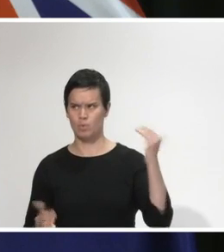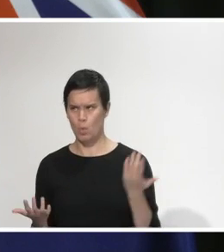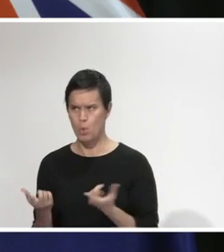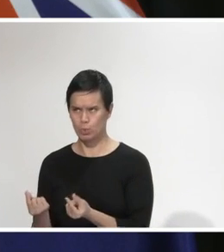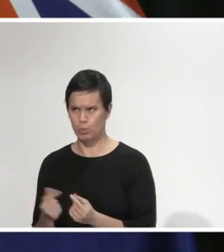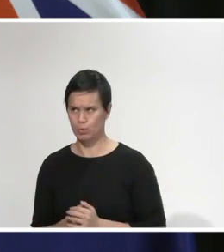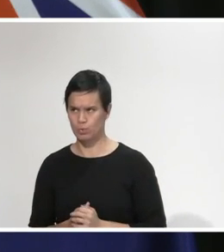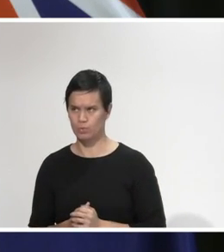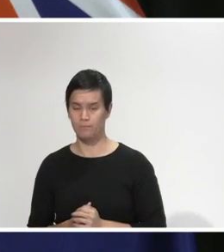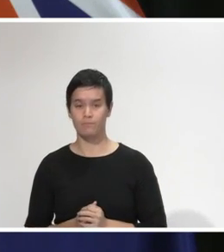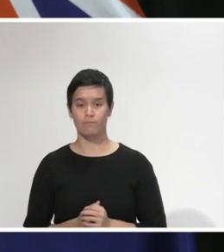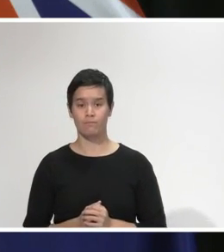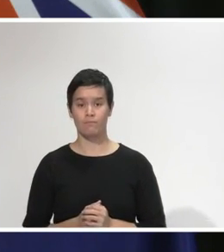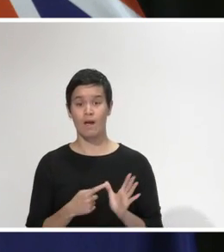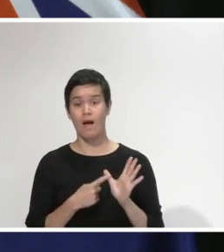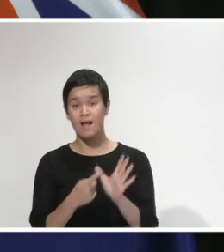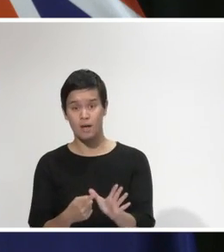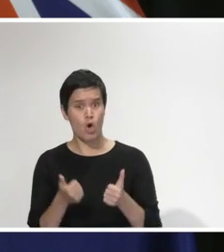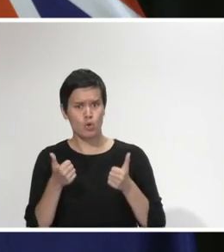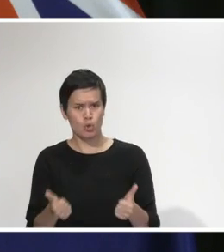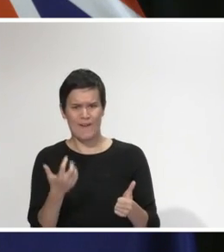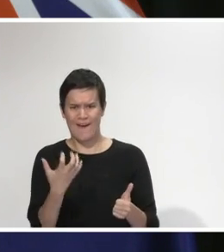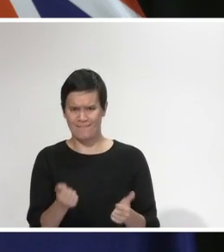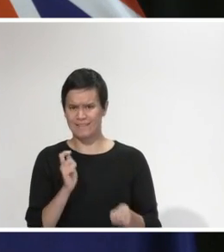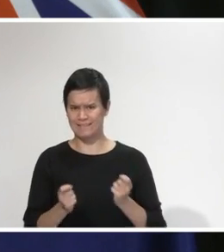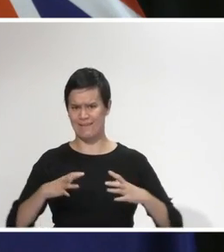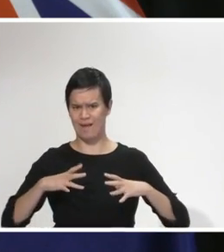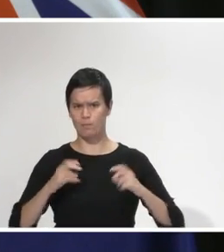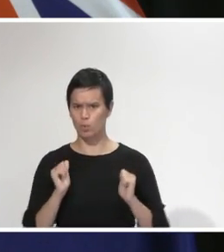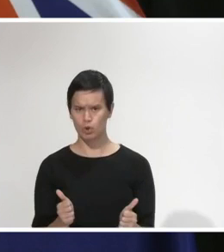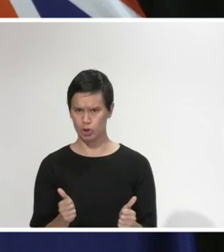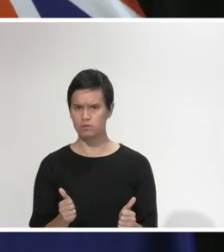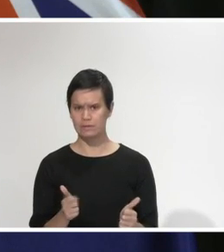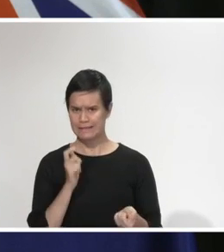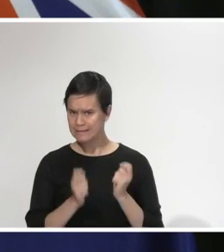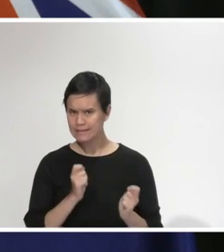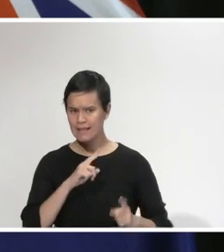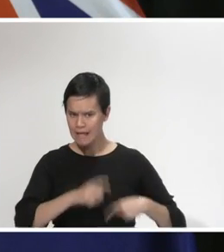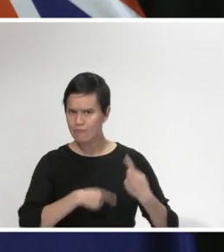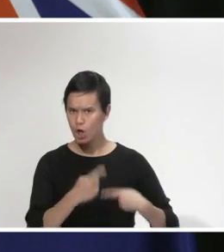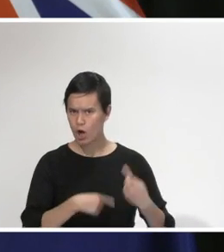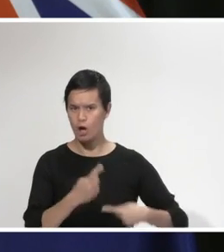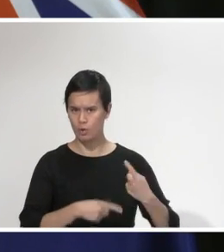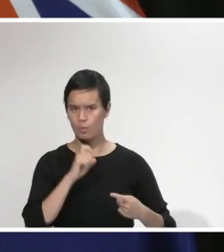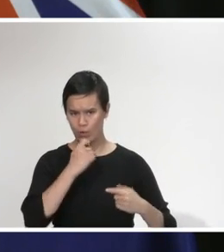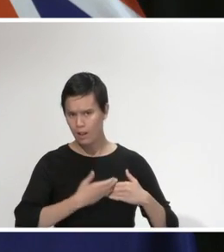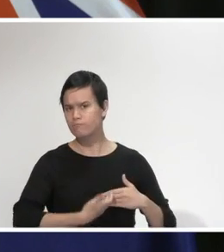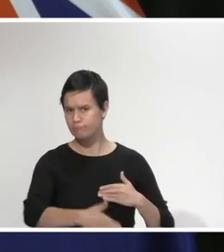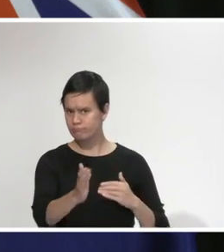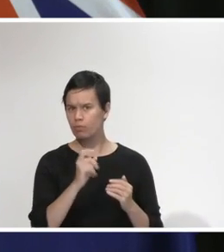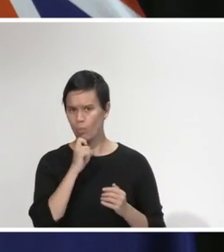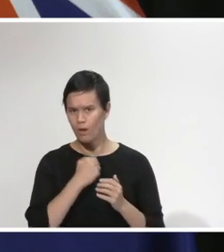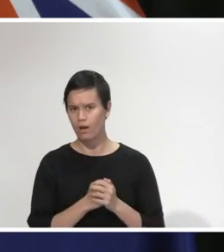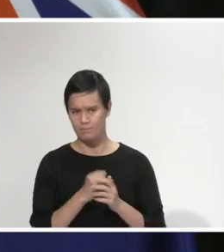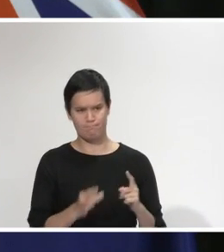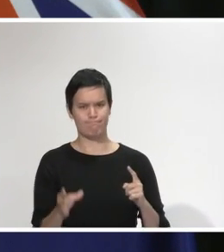Well, what I can say is it's very good we've got the capacity we need, because testing will continue to be a really important part of our